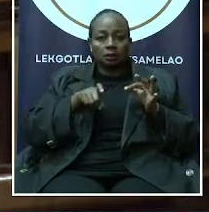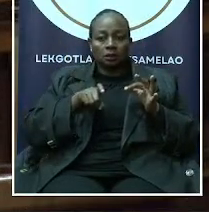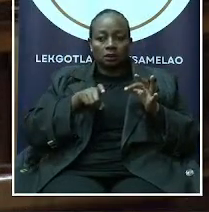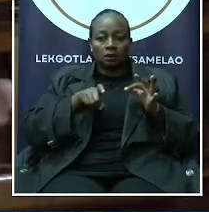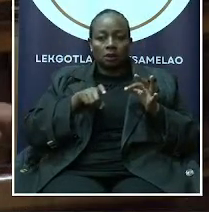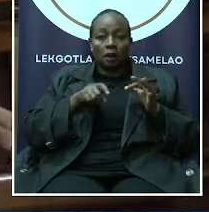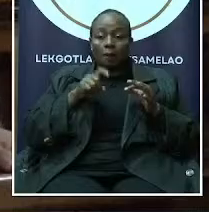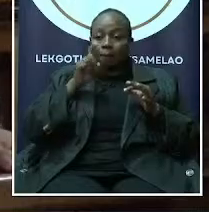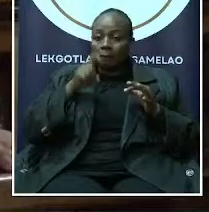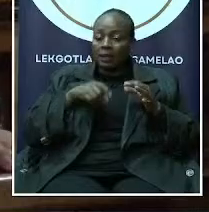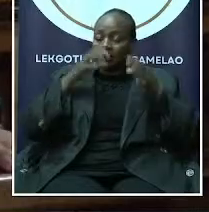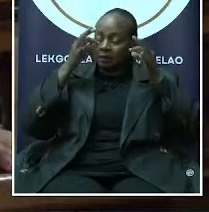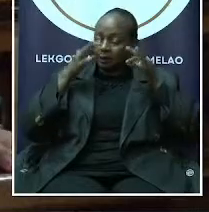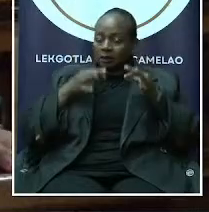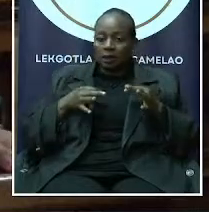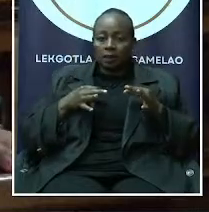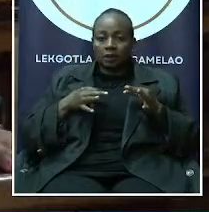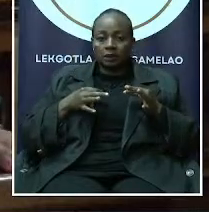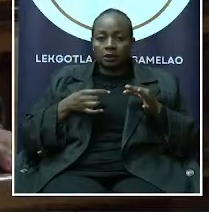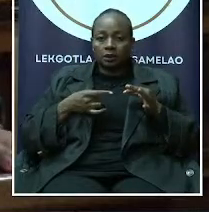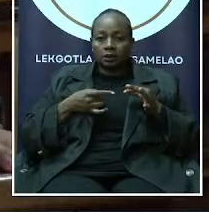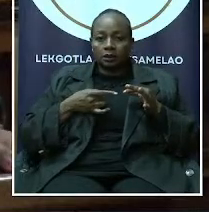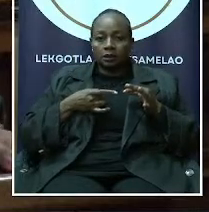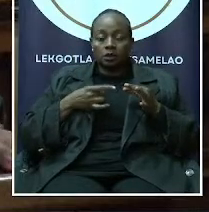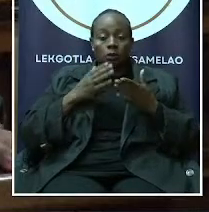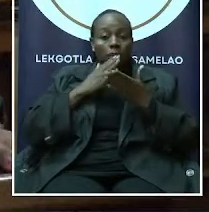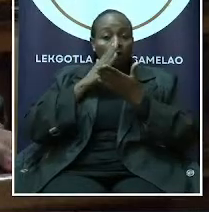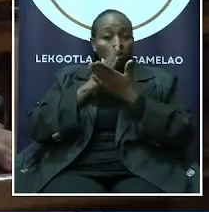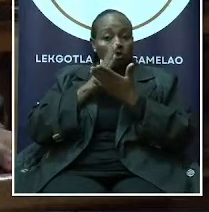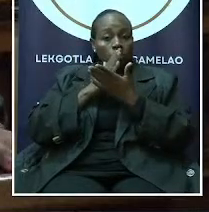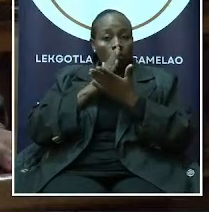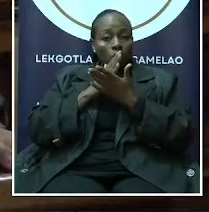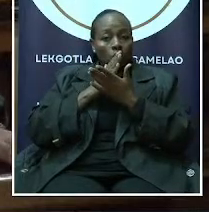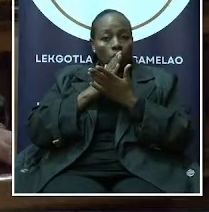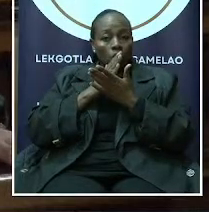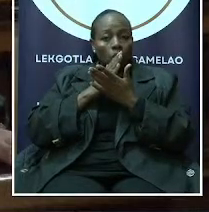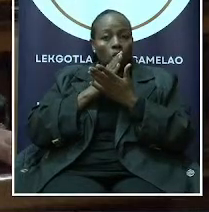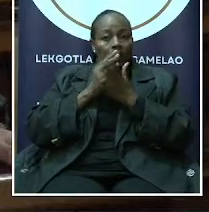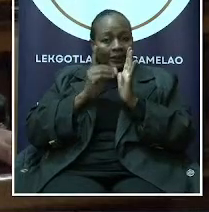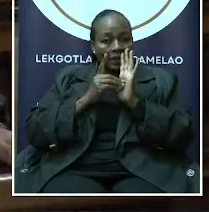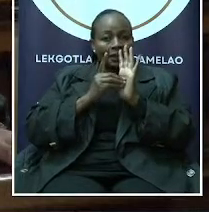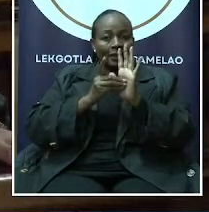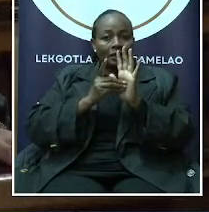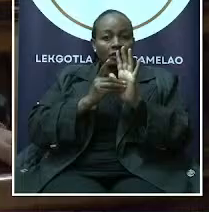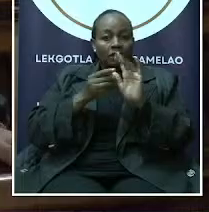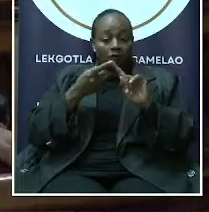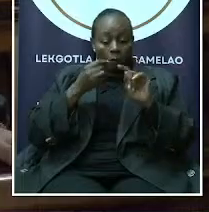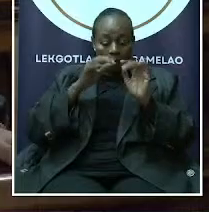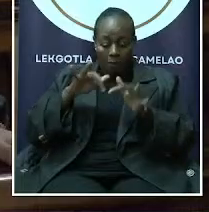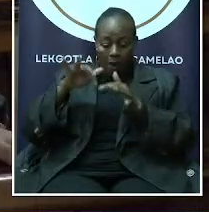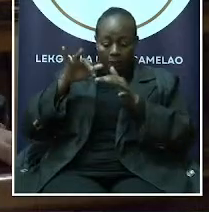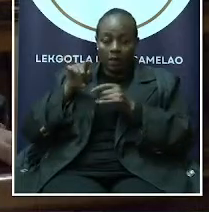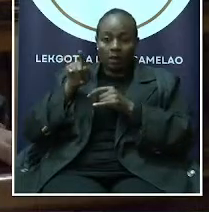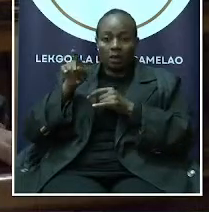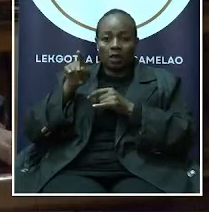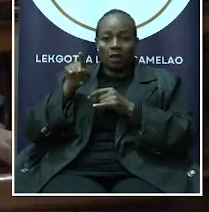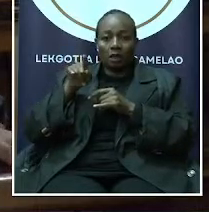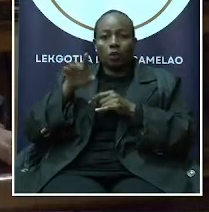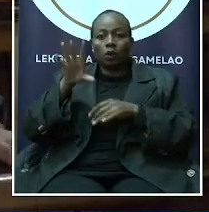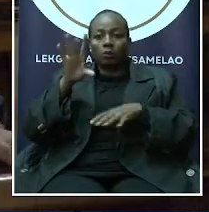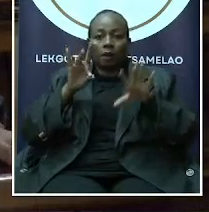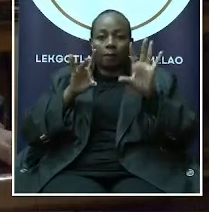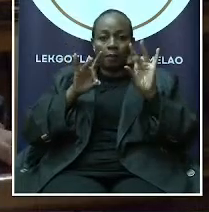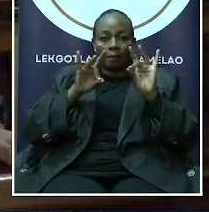Must take a resolution, Deputy Speaker, to ensure that there must be a delegation from this Parliament into the selection committee